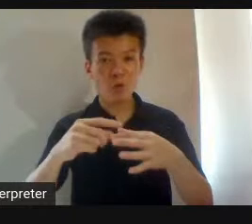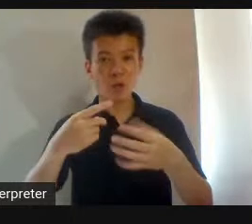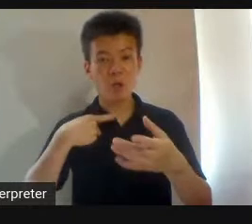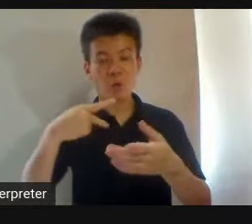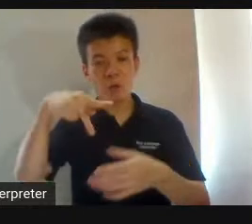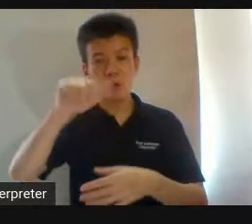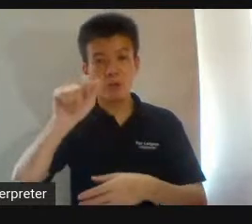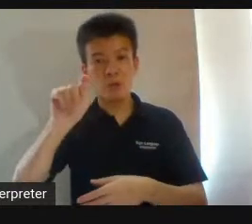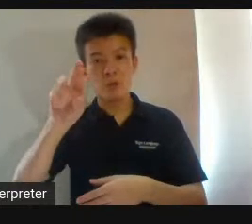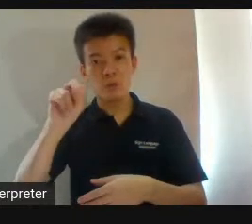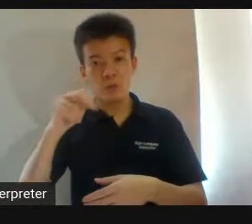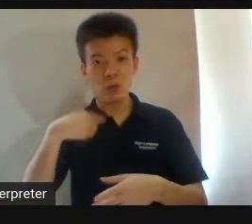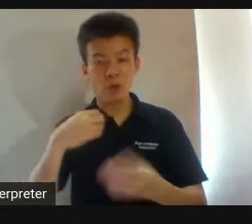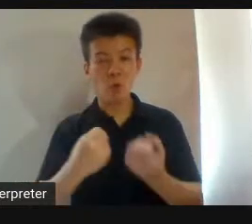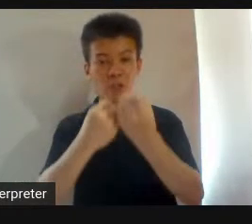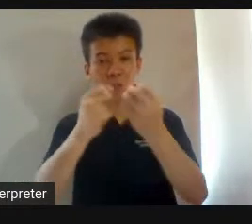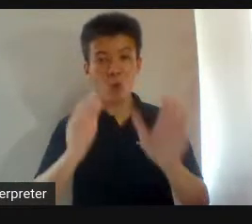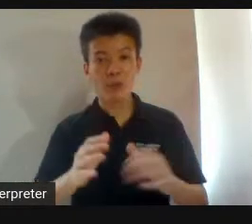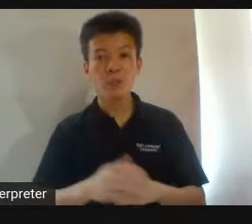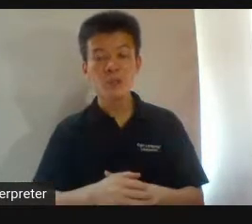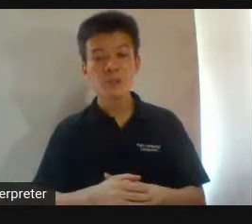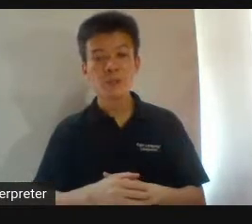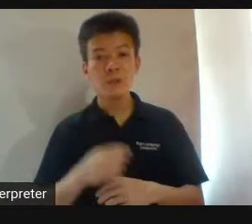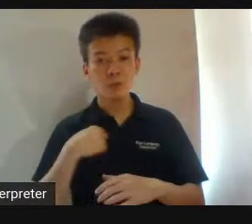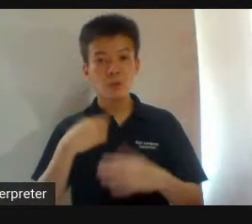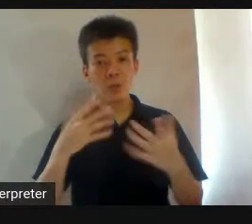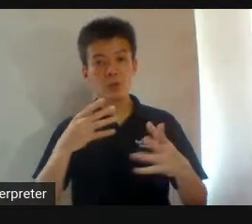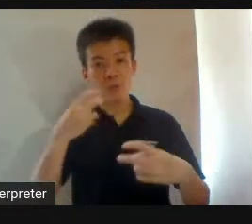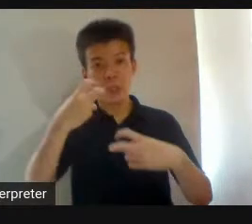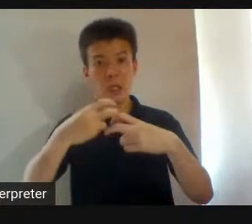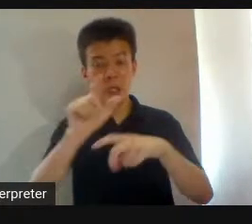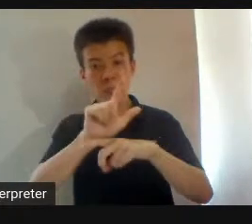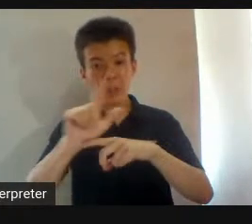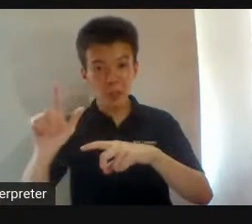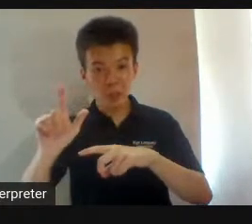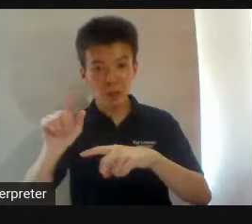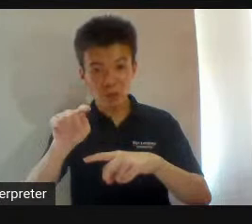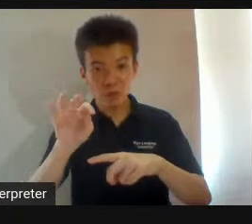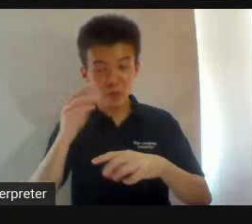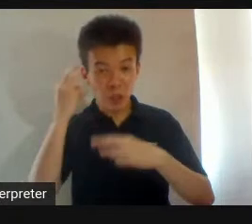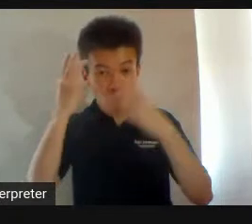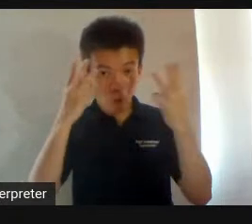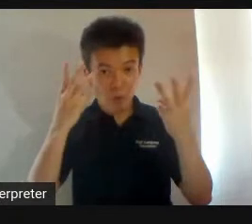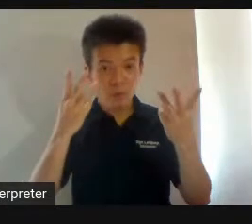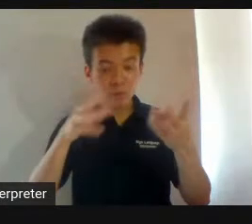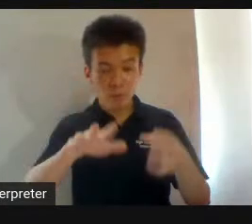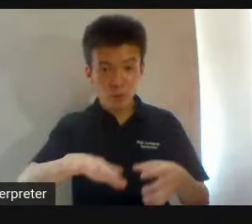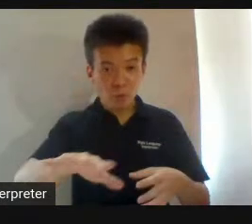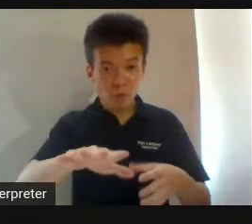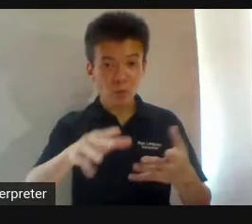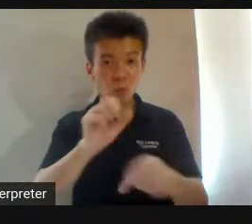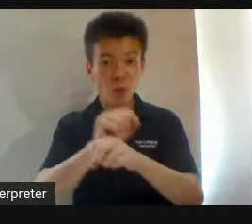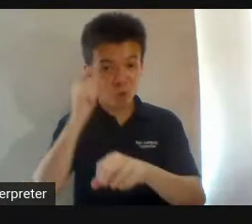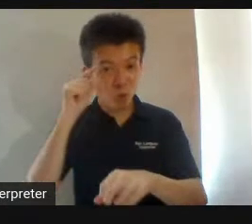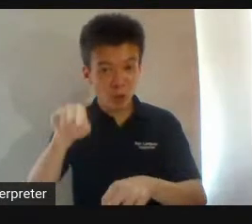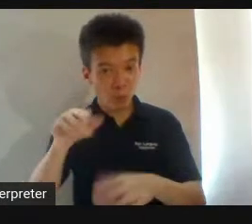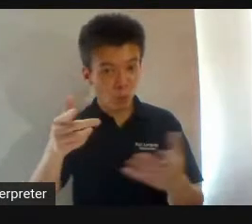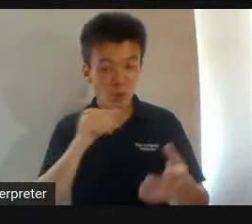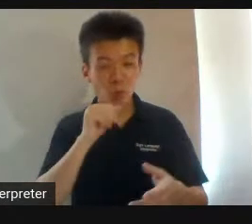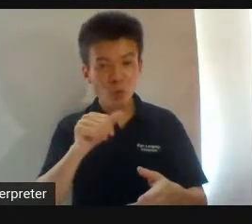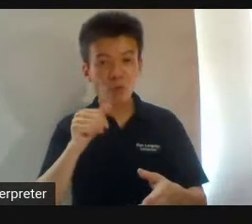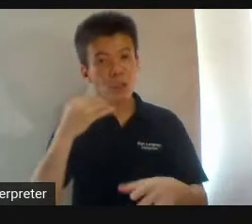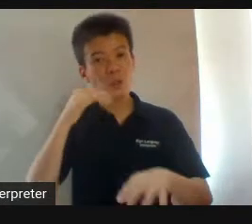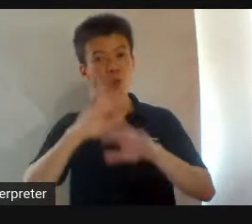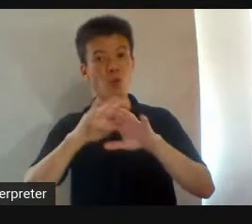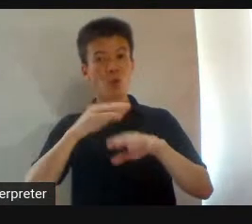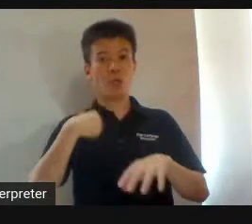patrons, of our supporters. So we have a hotline, and if they're worried whether the space will work for them or not, they call us